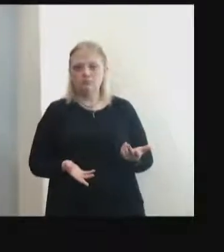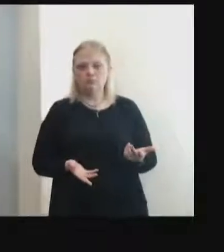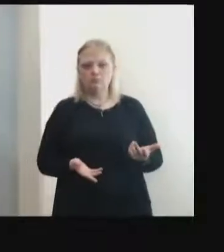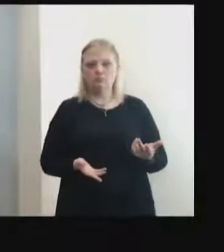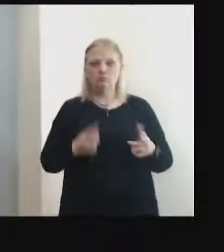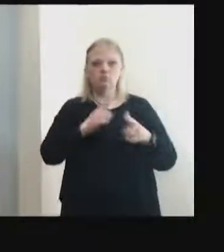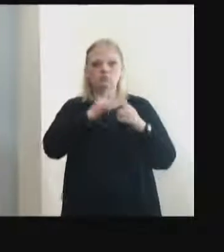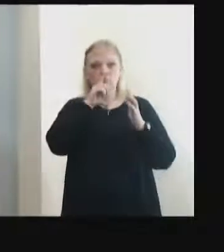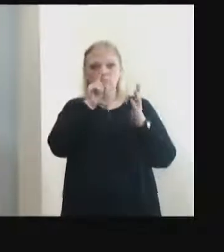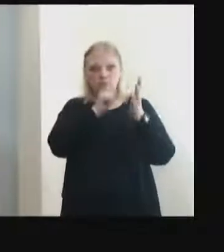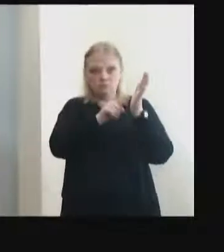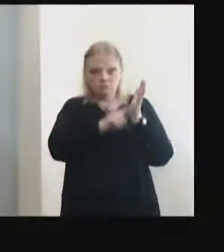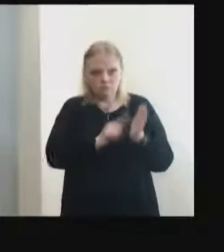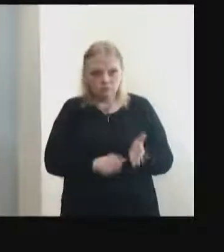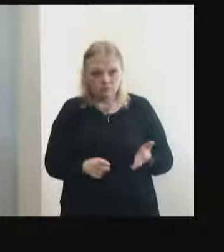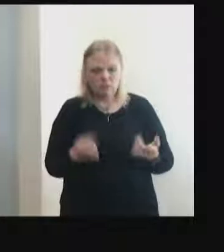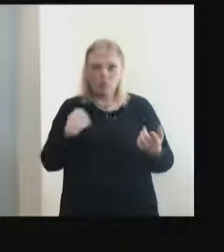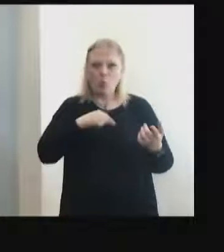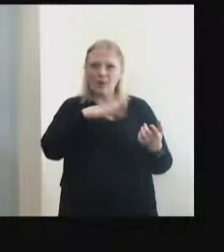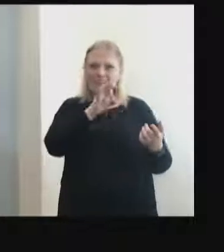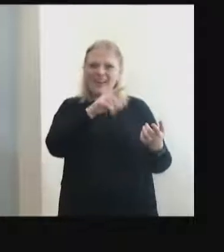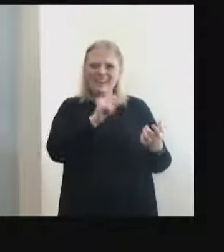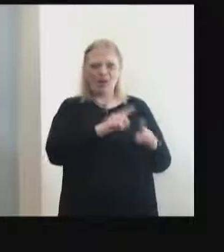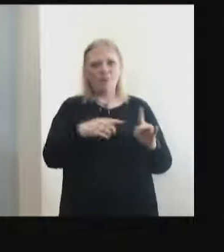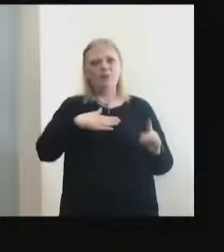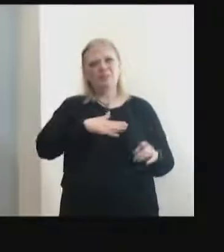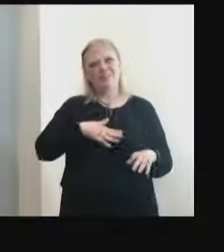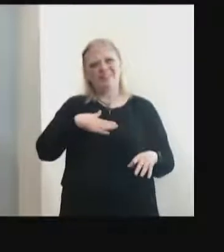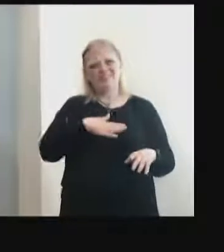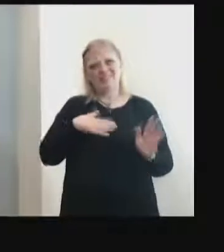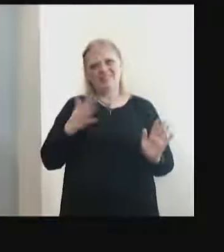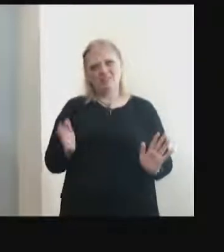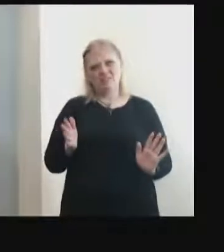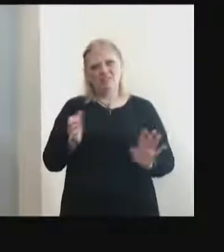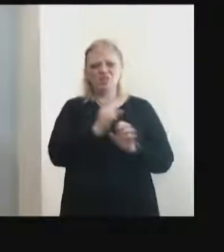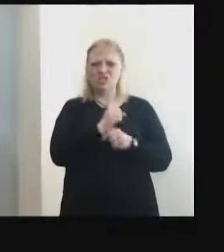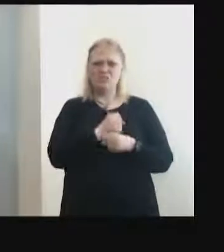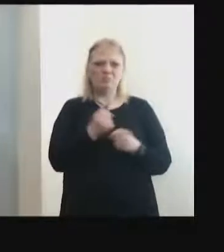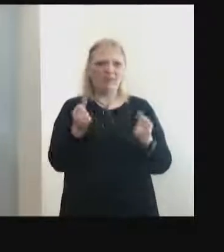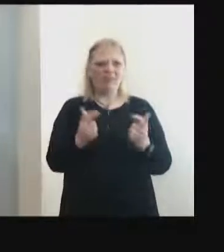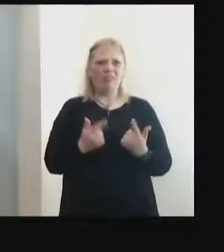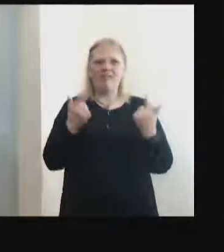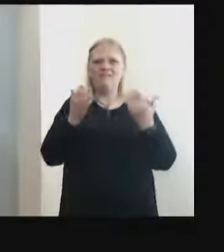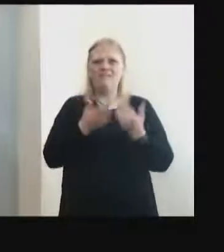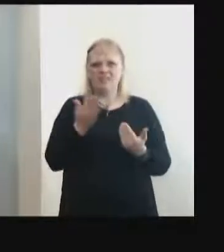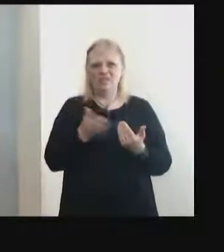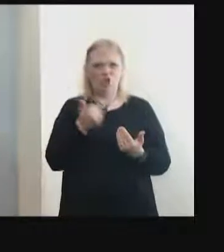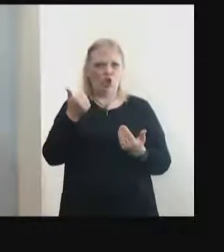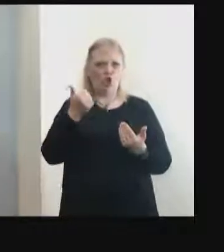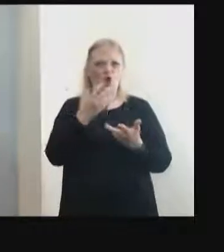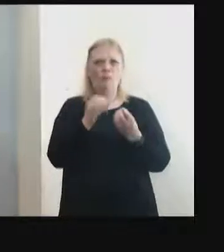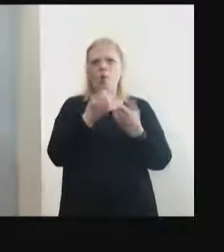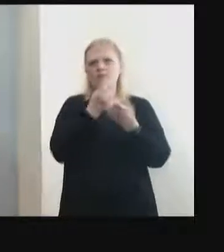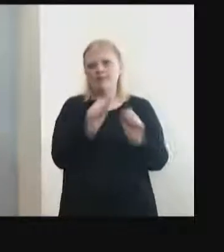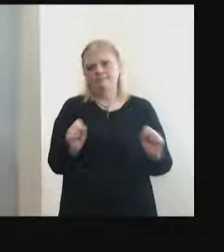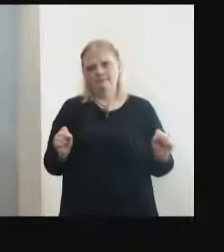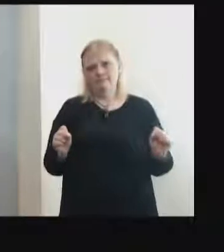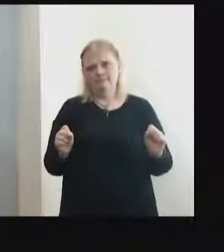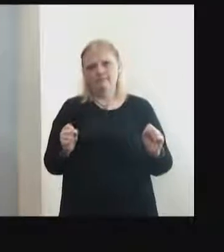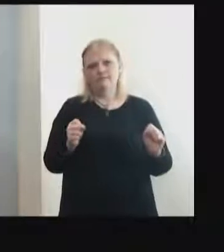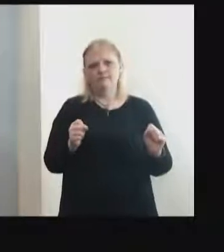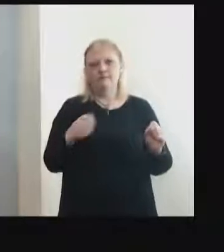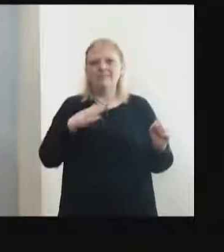we do our investigation, so we do find out. So please, just make all our lives easier, make everybody safer, and please, tell